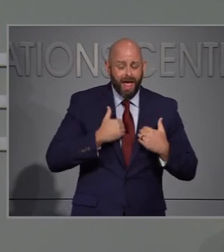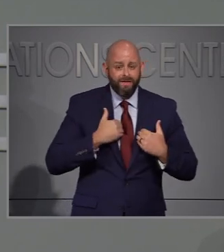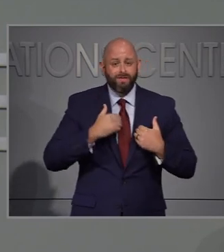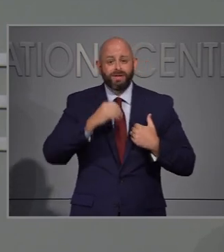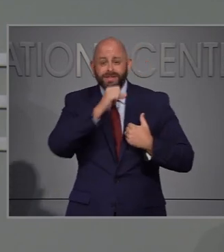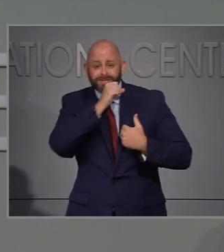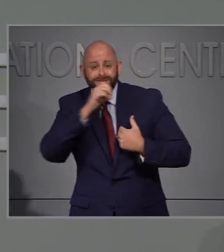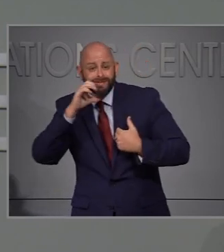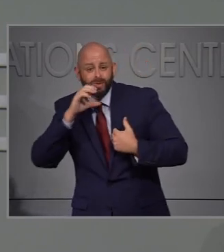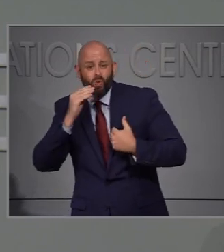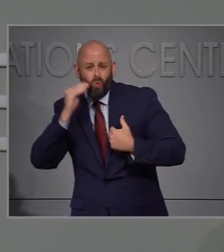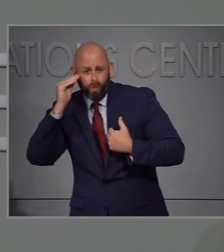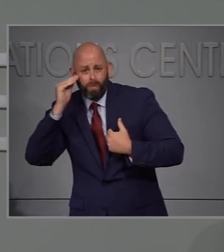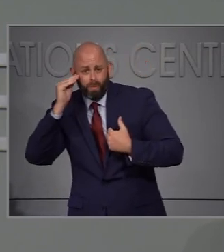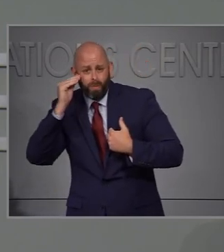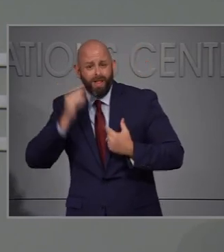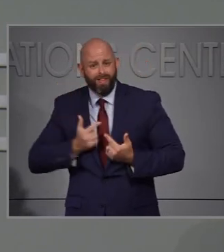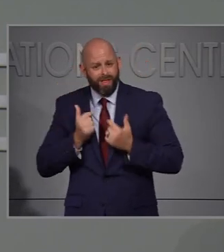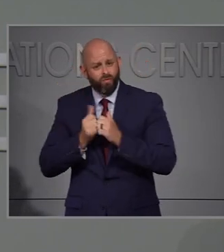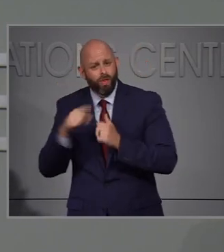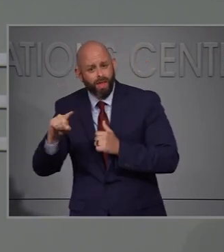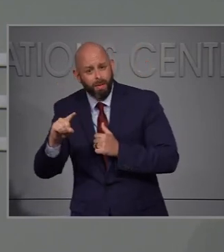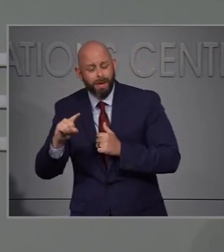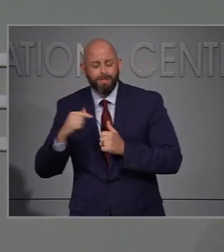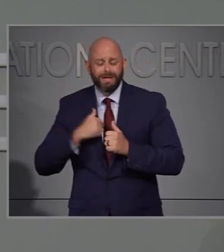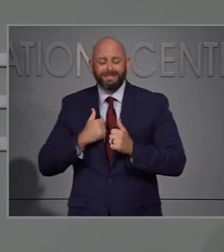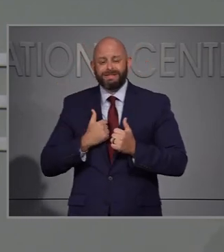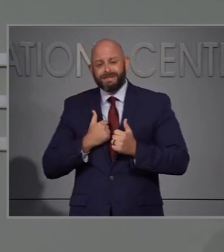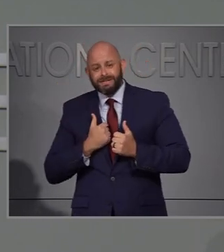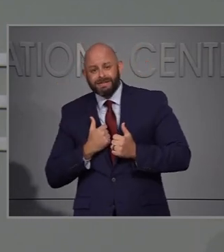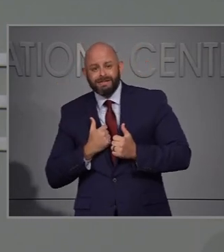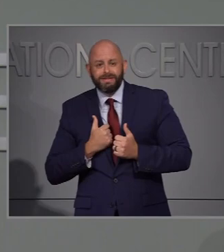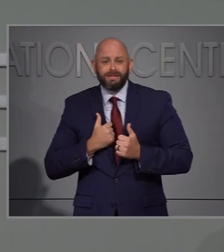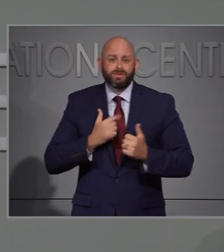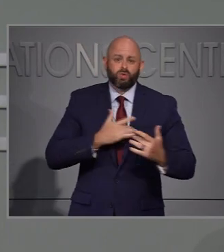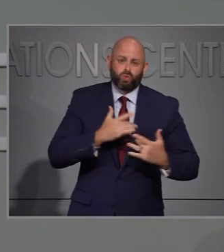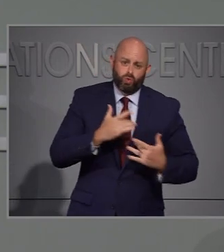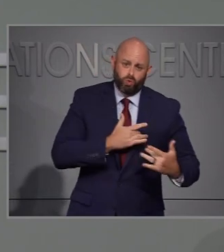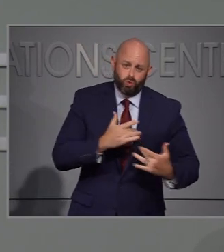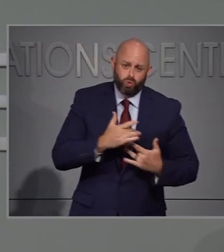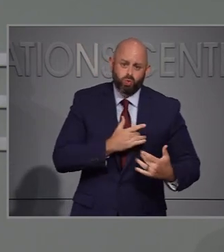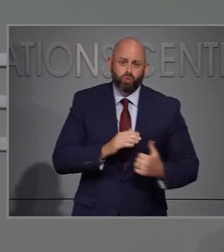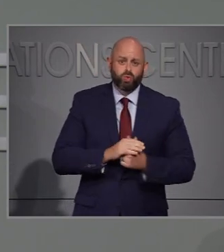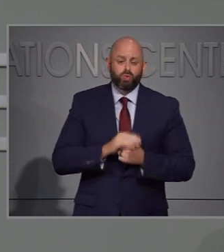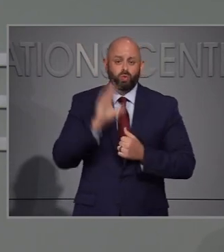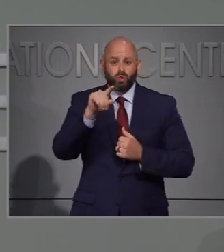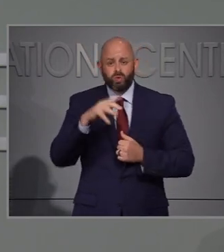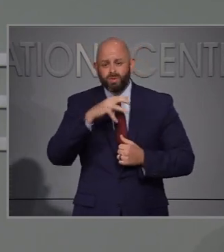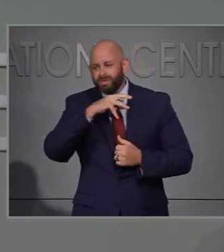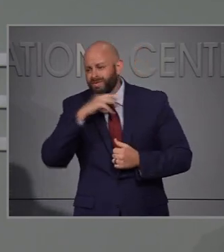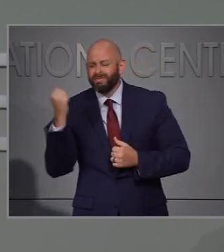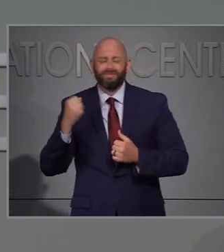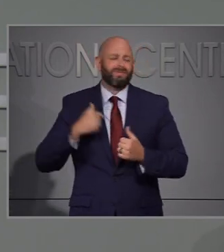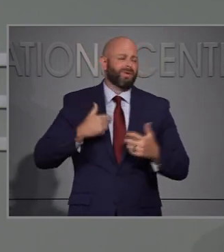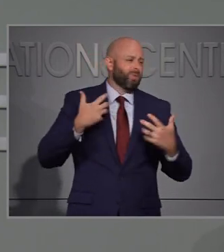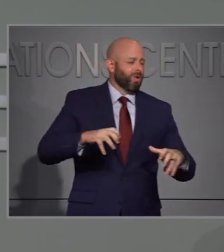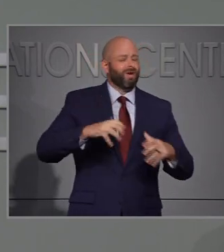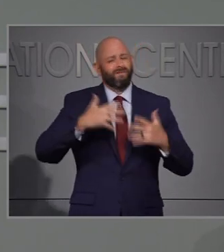Regardless of how we feel about this virus or how tired we may be about how it has disrupted our